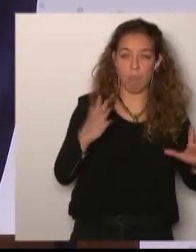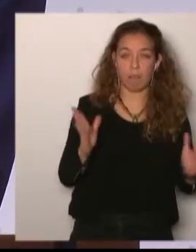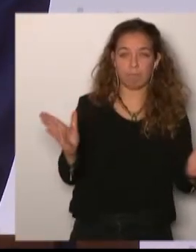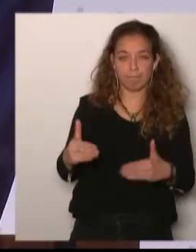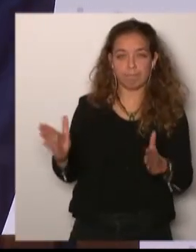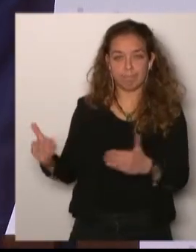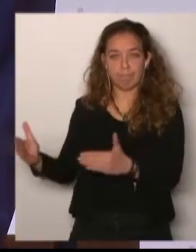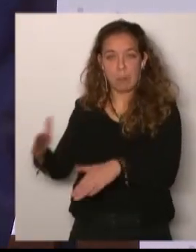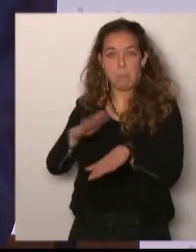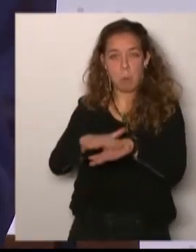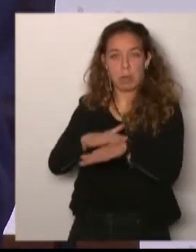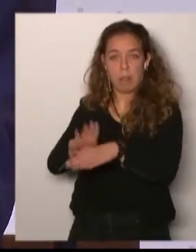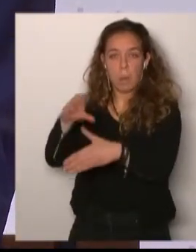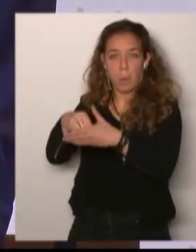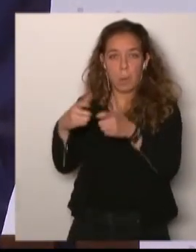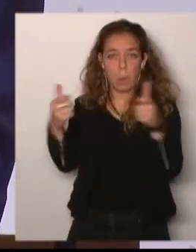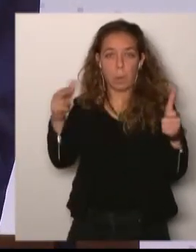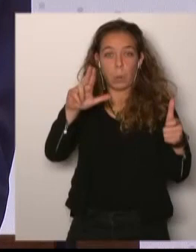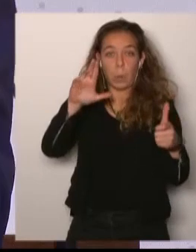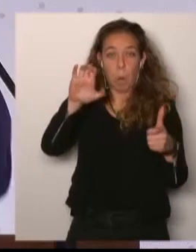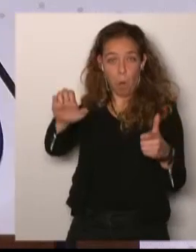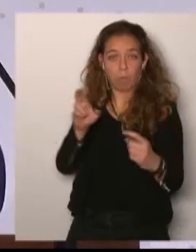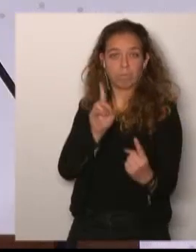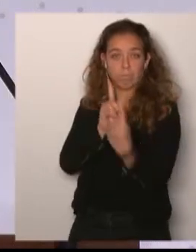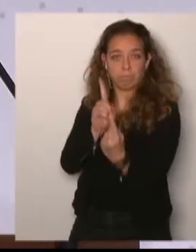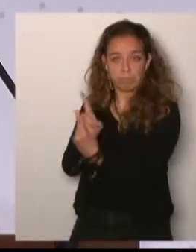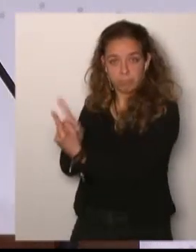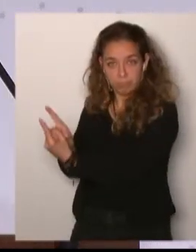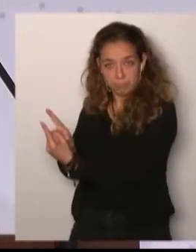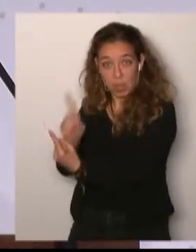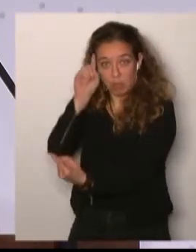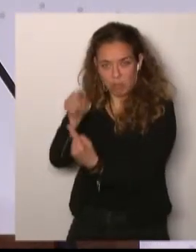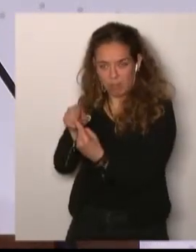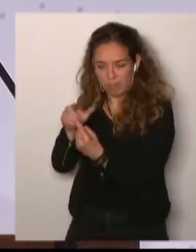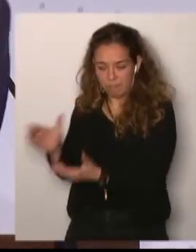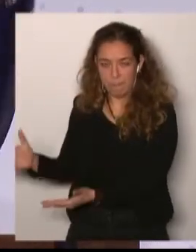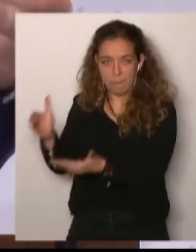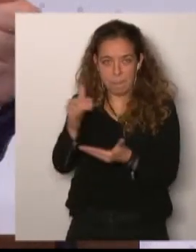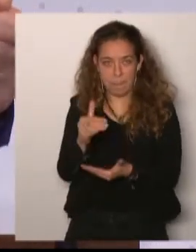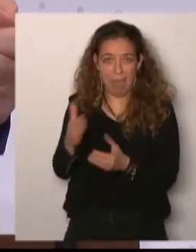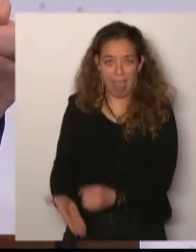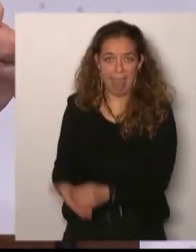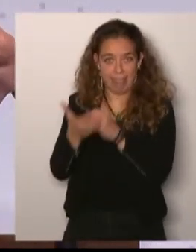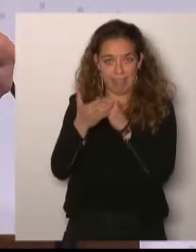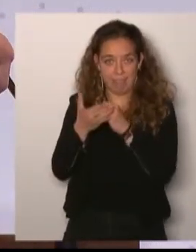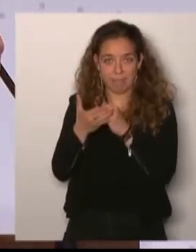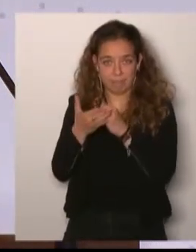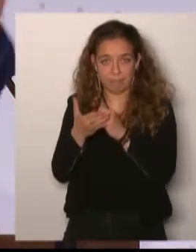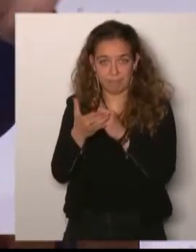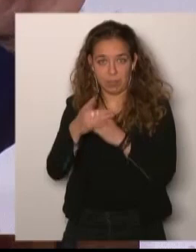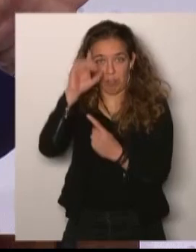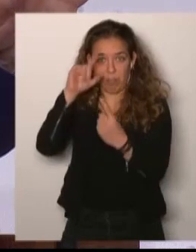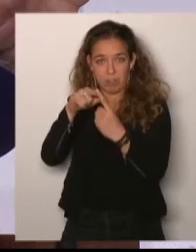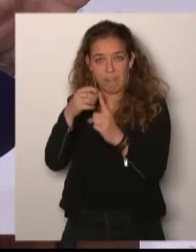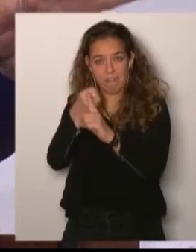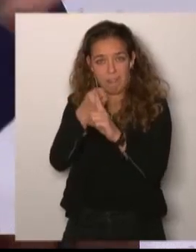to try and find out what would be the levers that we could pull that would help in the fight against cancer,